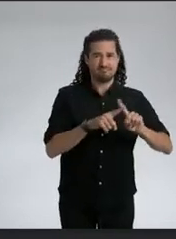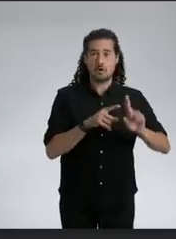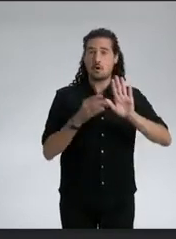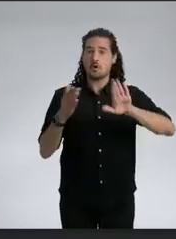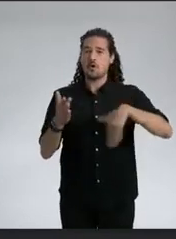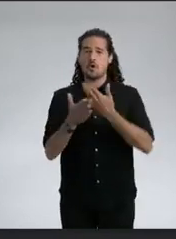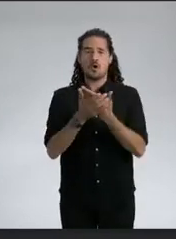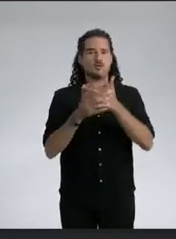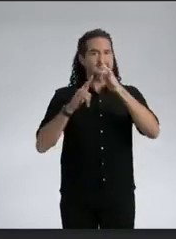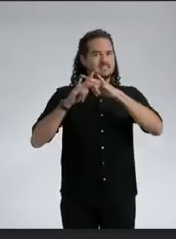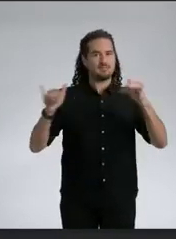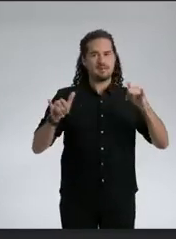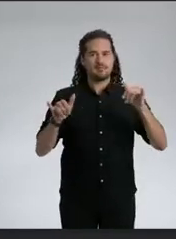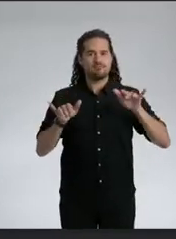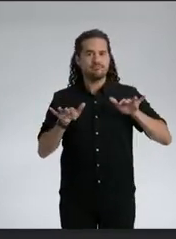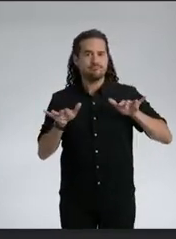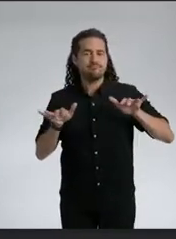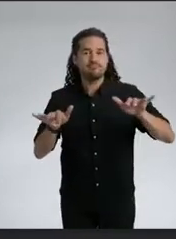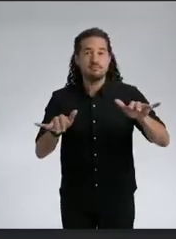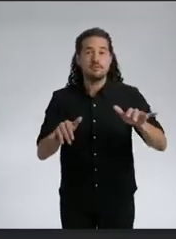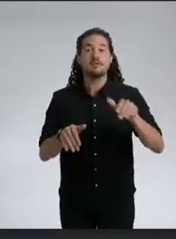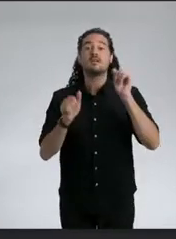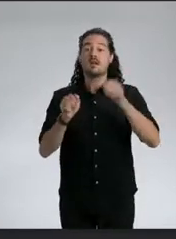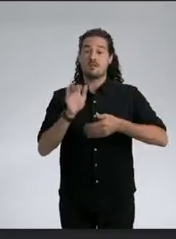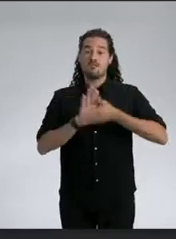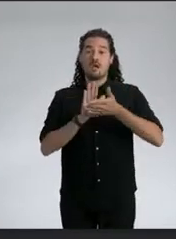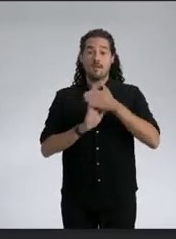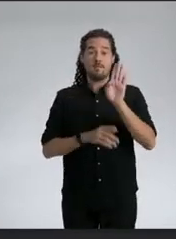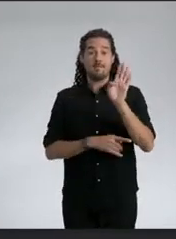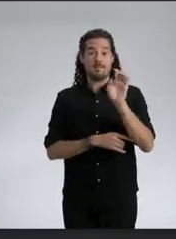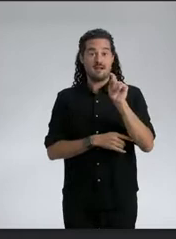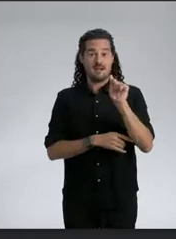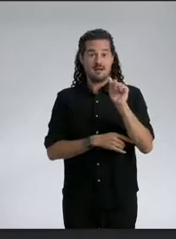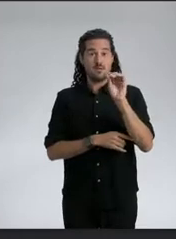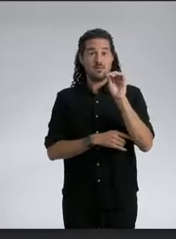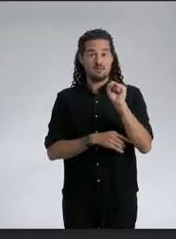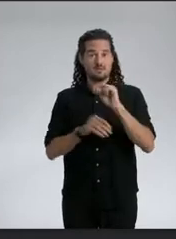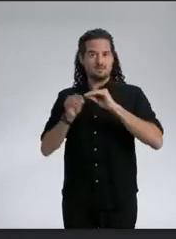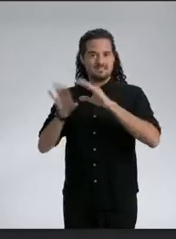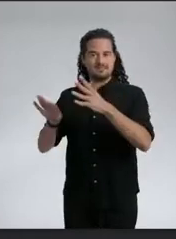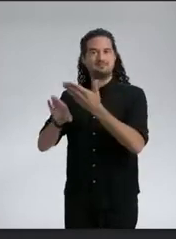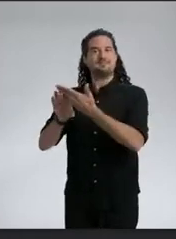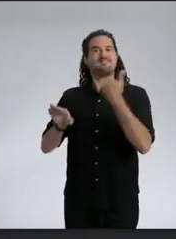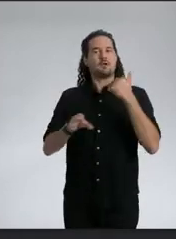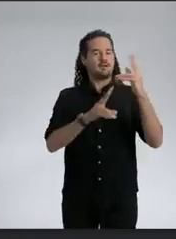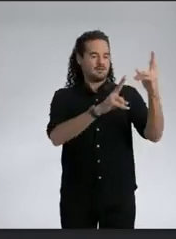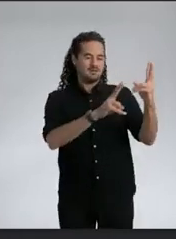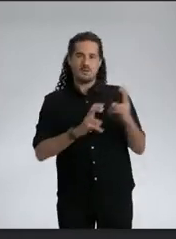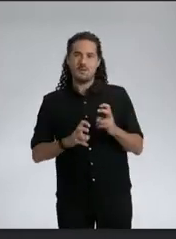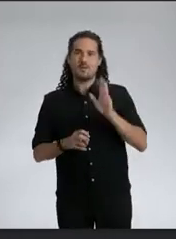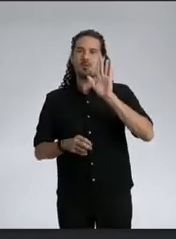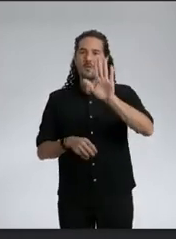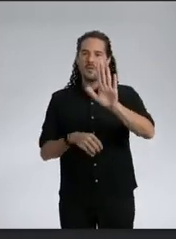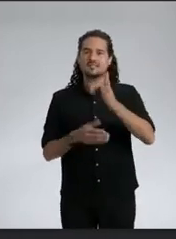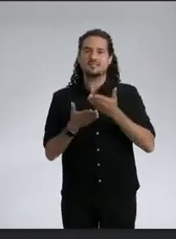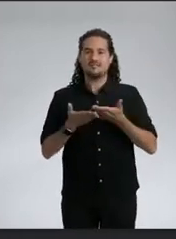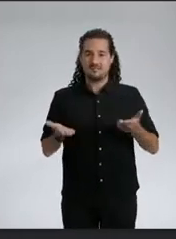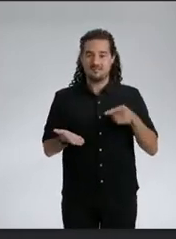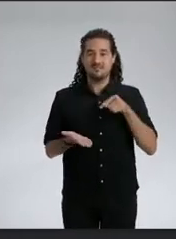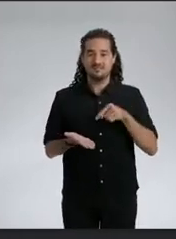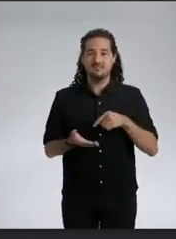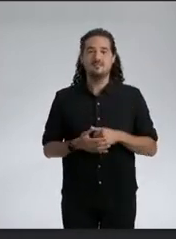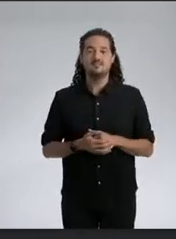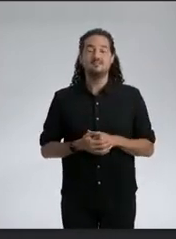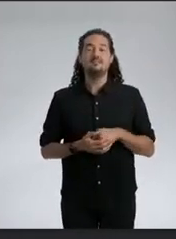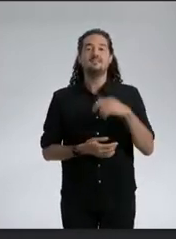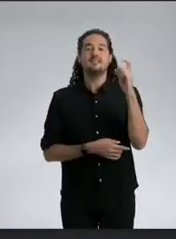Cloud on beta OS releases before you even download the betas to your own machine. So Xcode Cloud will help you